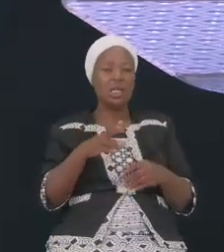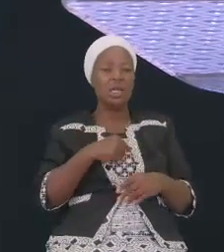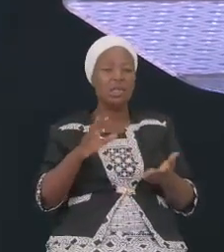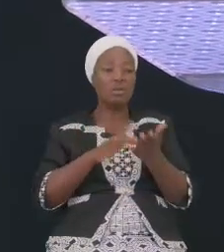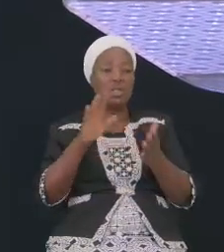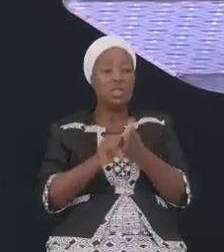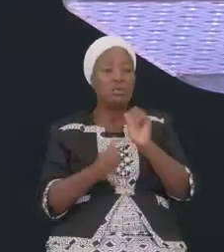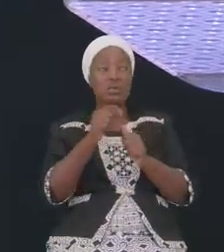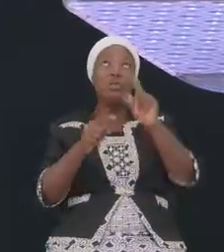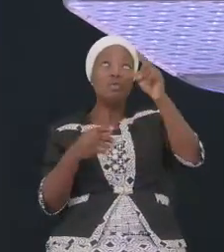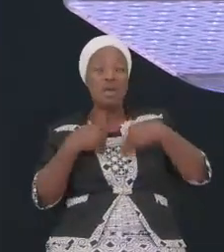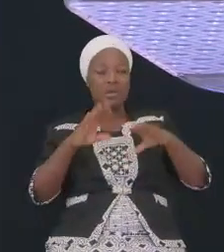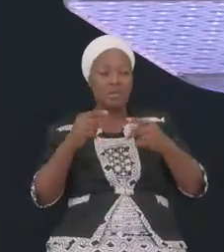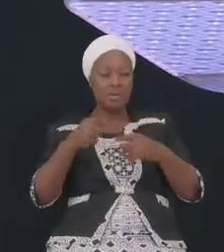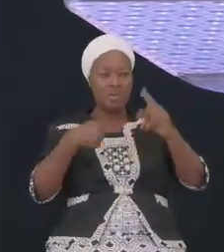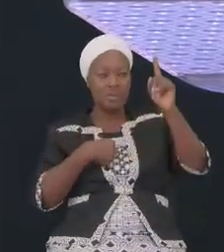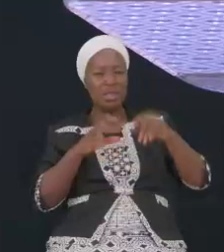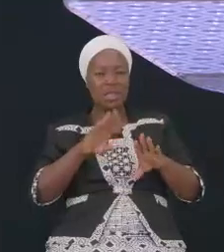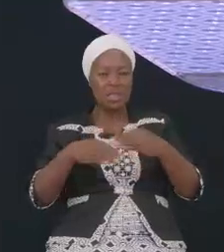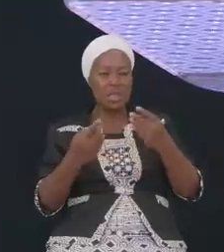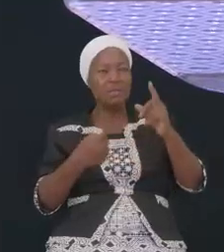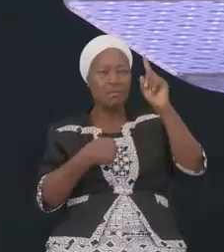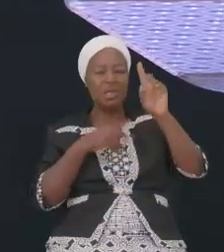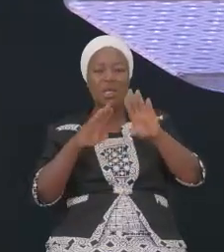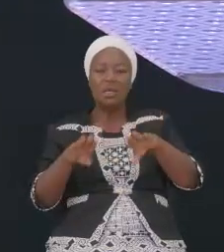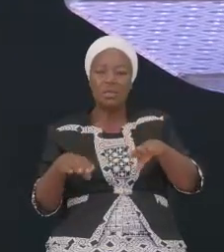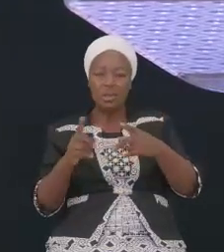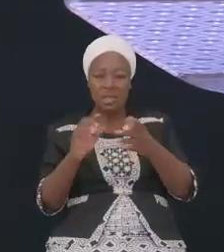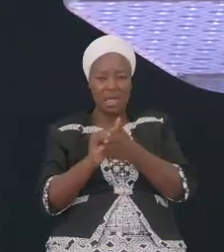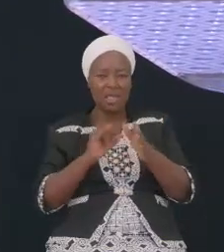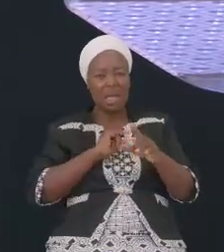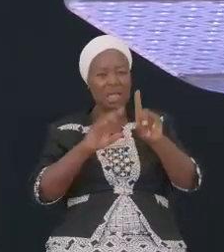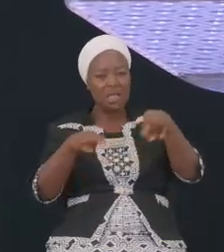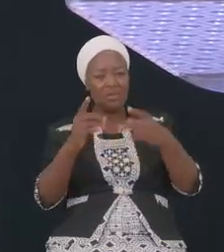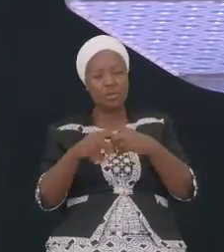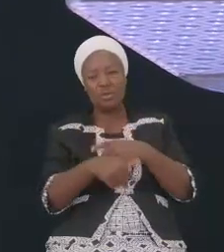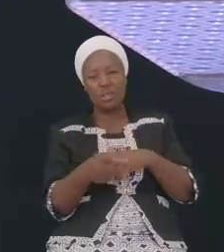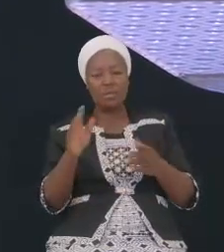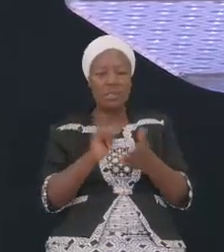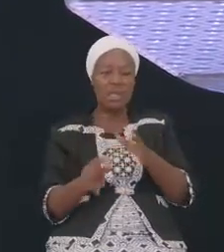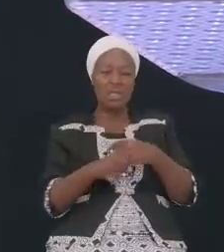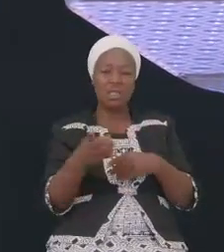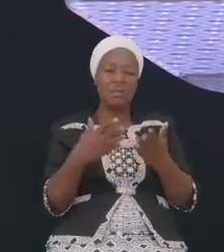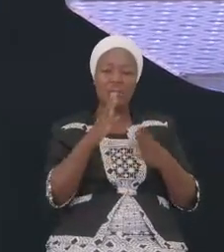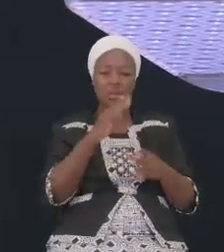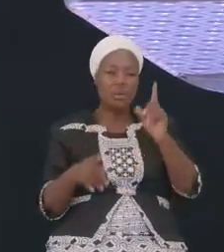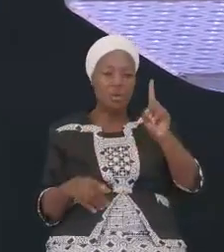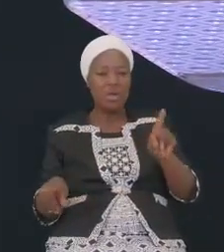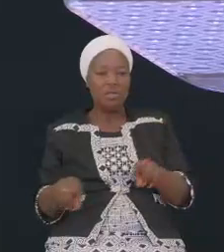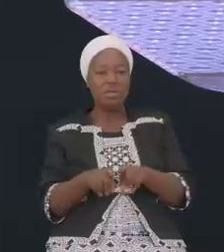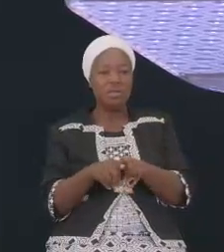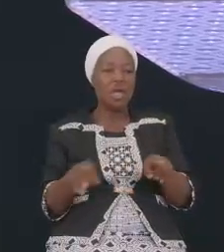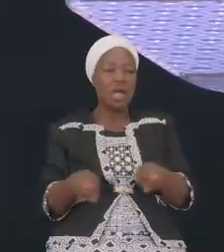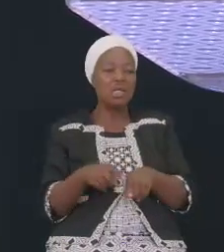me, gavest me, that I gave unto them, that they may be one, even as we are one.